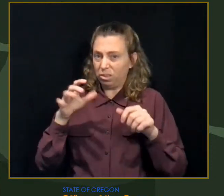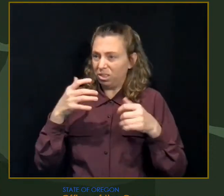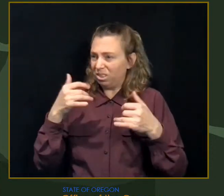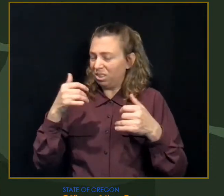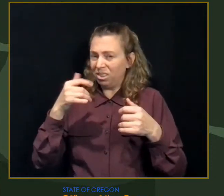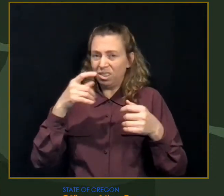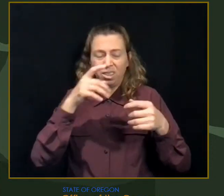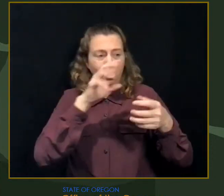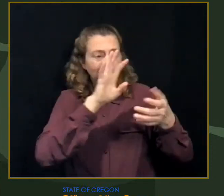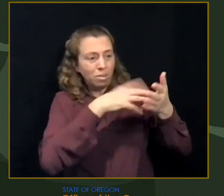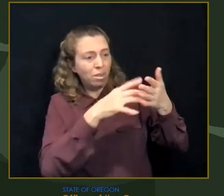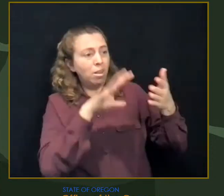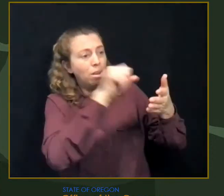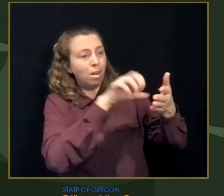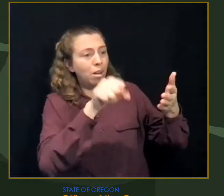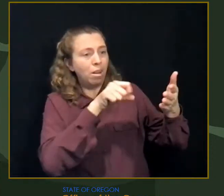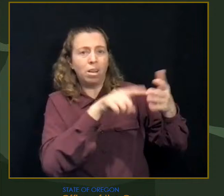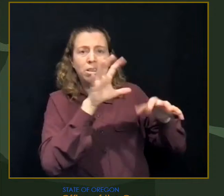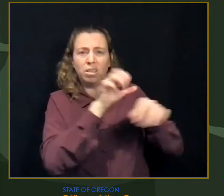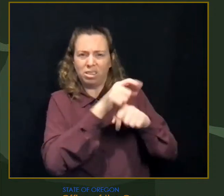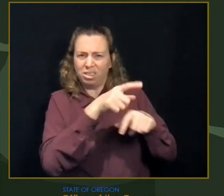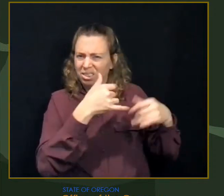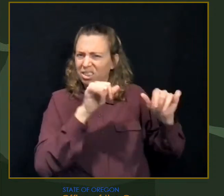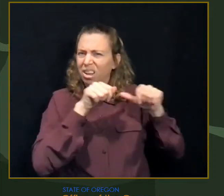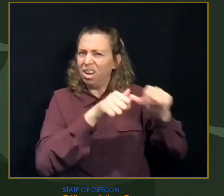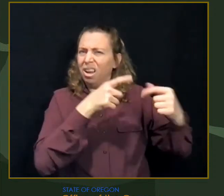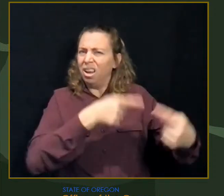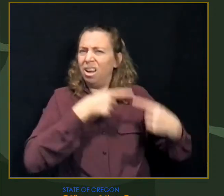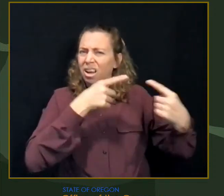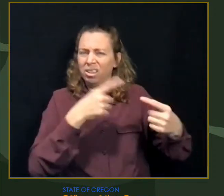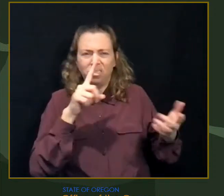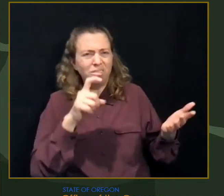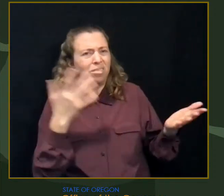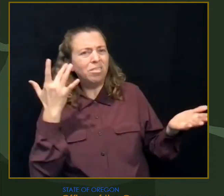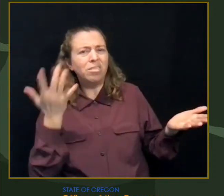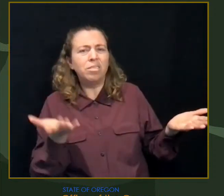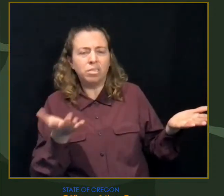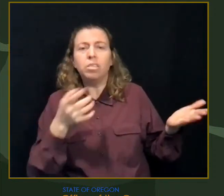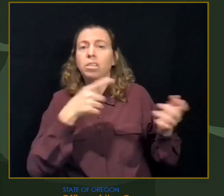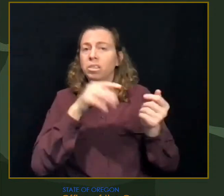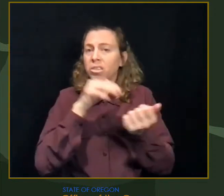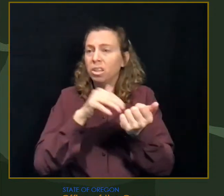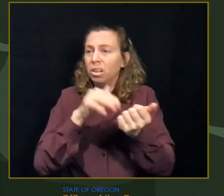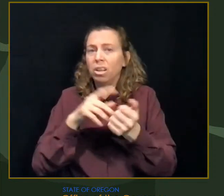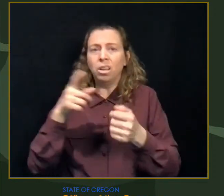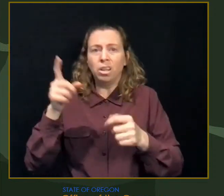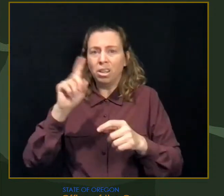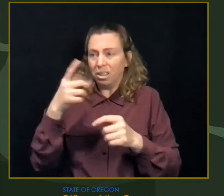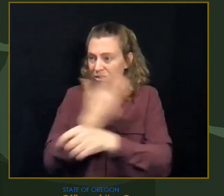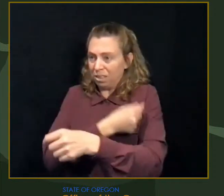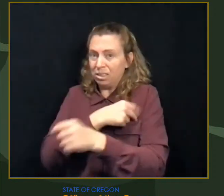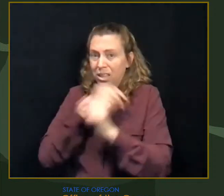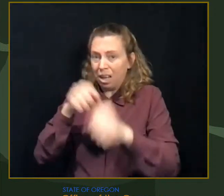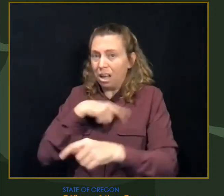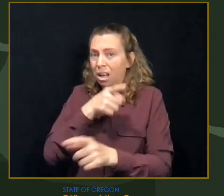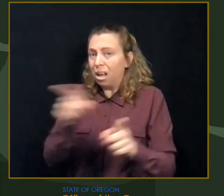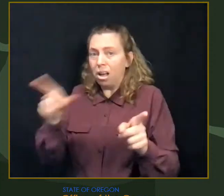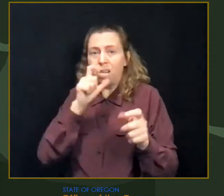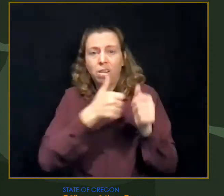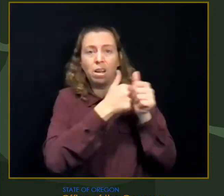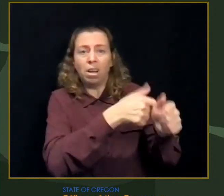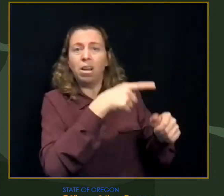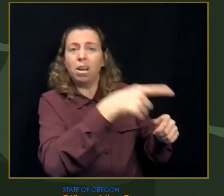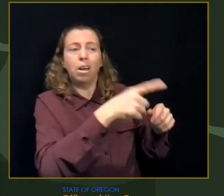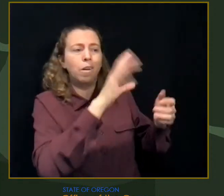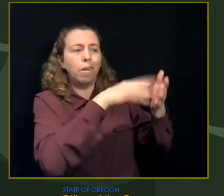care providers here going to be able to offer vaccine and office clinics? In other words, what's the time frame as you look ahead as to when that